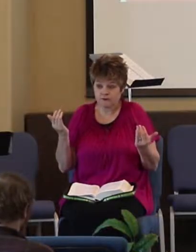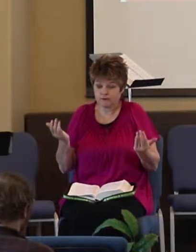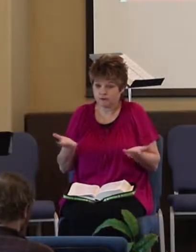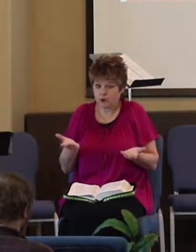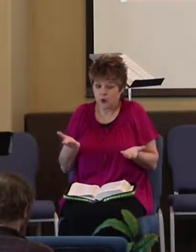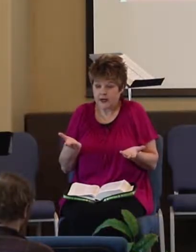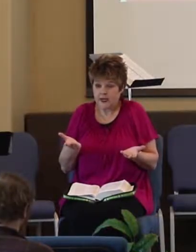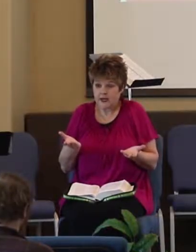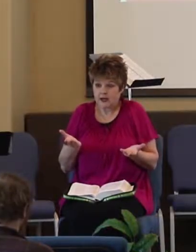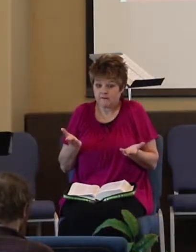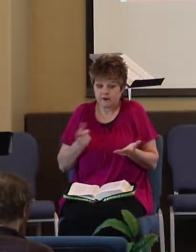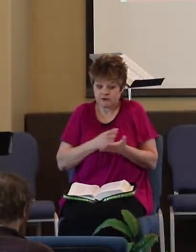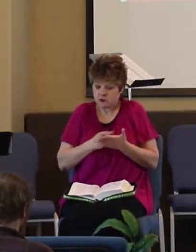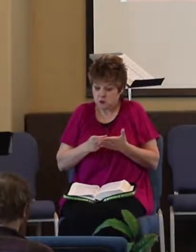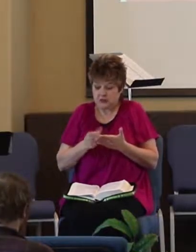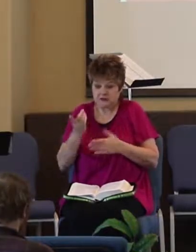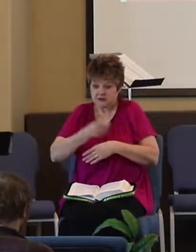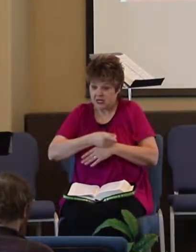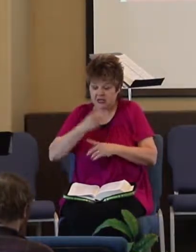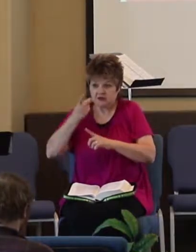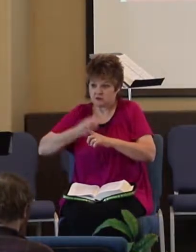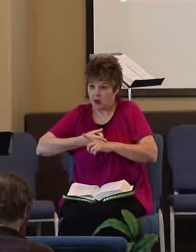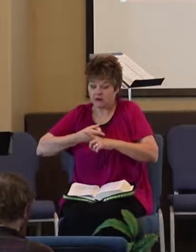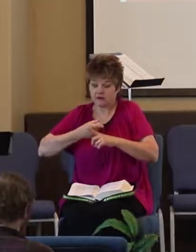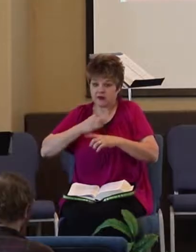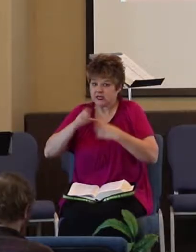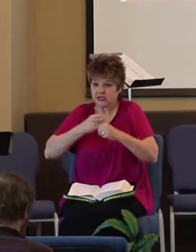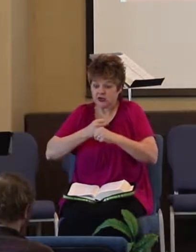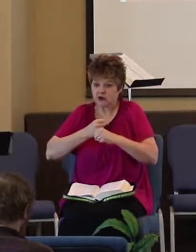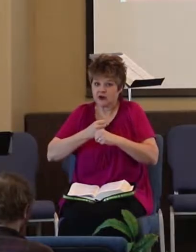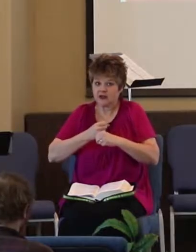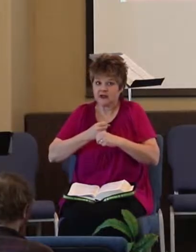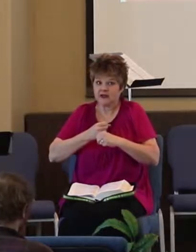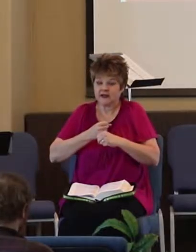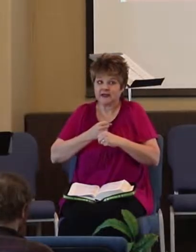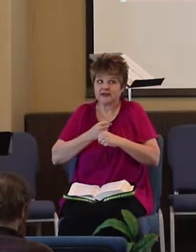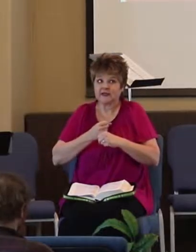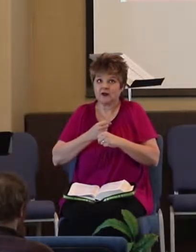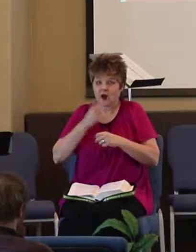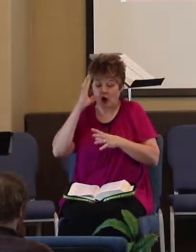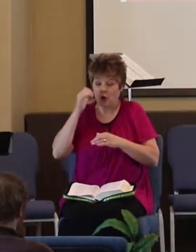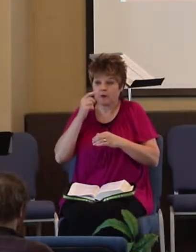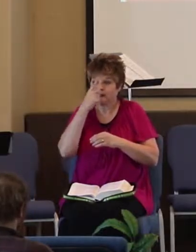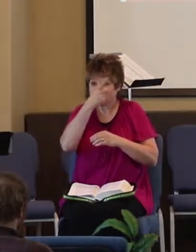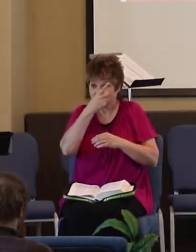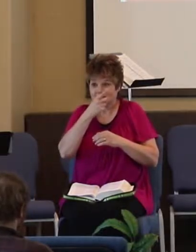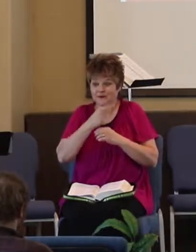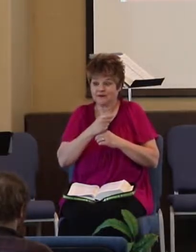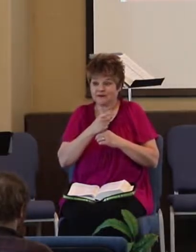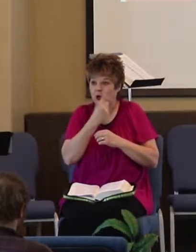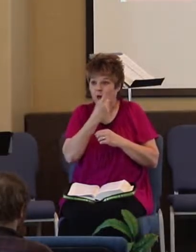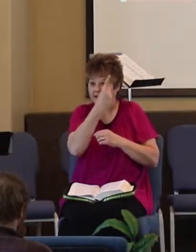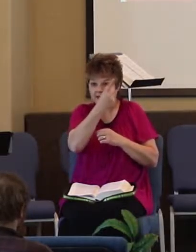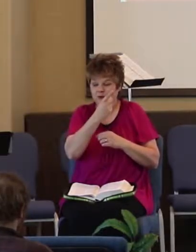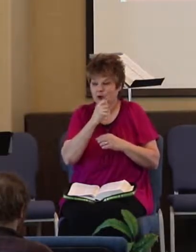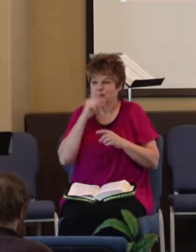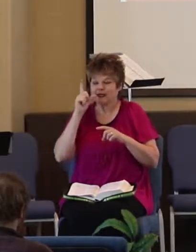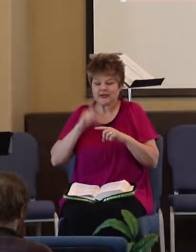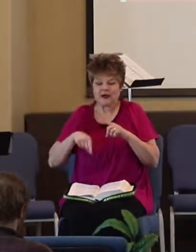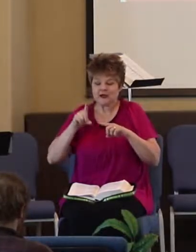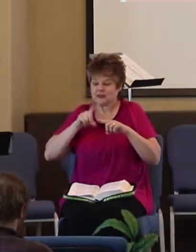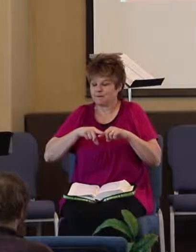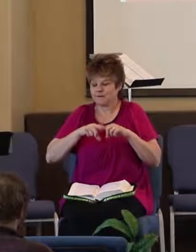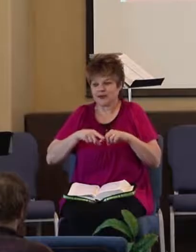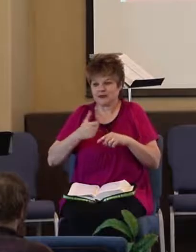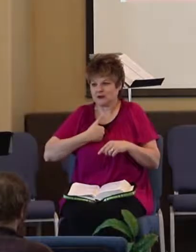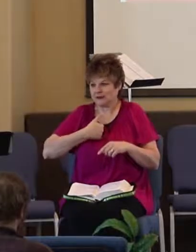hope for the rest of this week and the rest of this month and the rest of this year is in him and in him alone. We can't depend on ourselves.